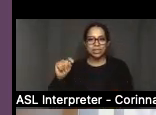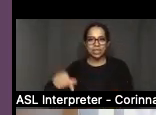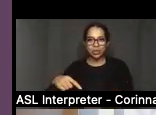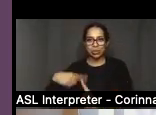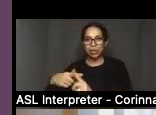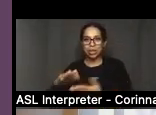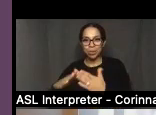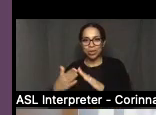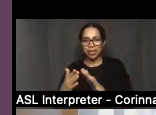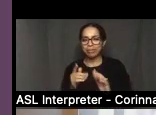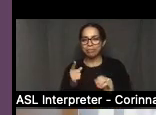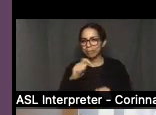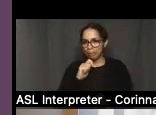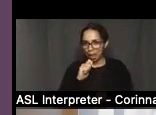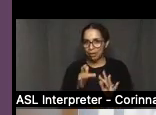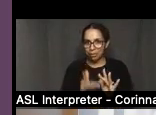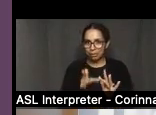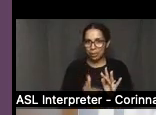excited about. And